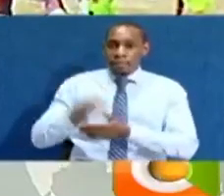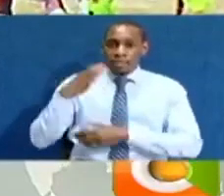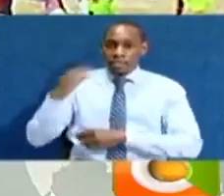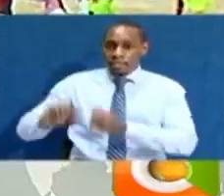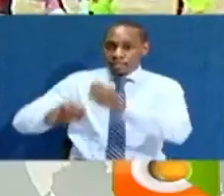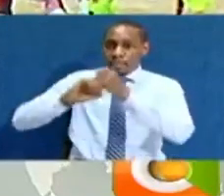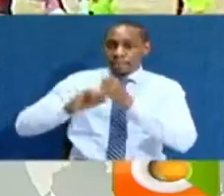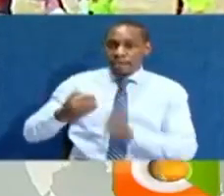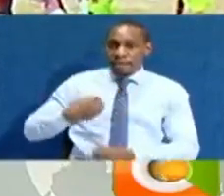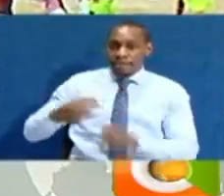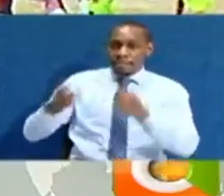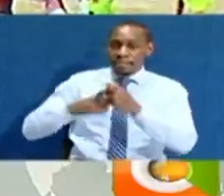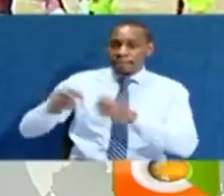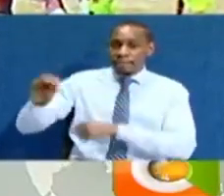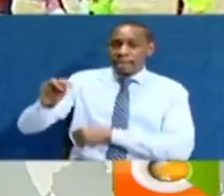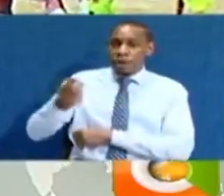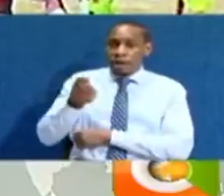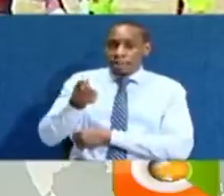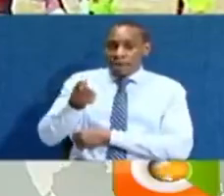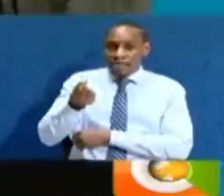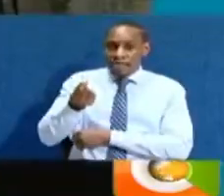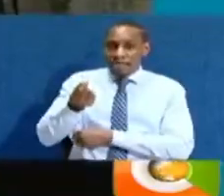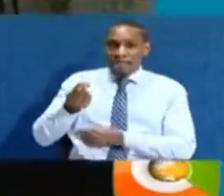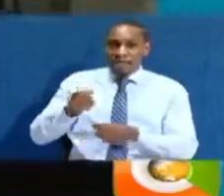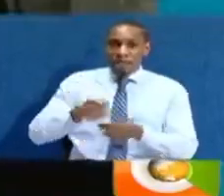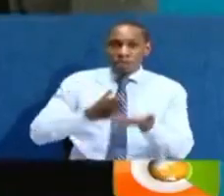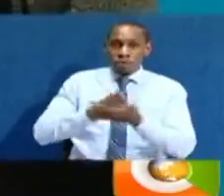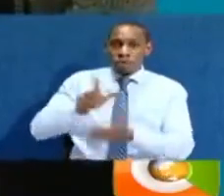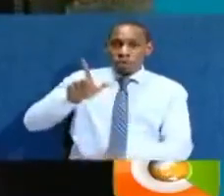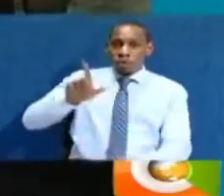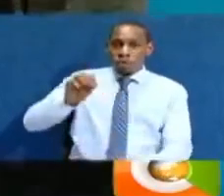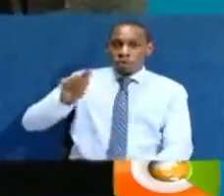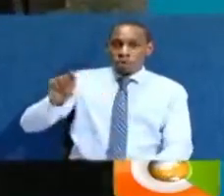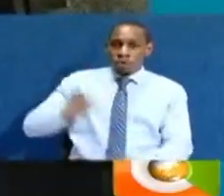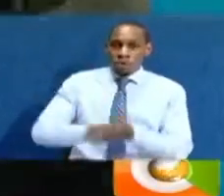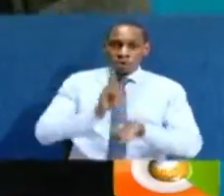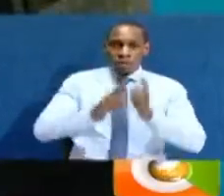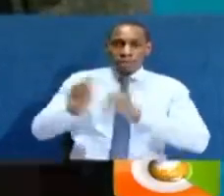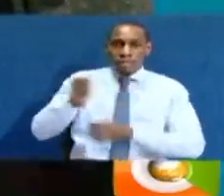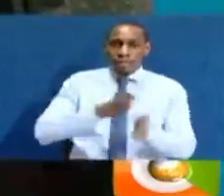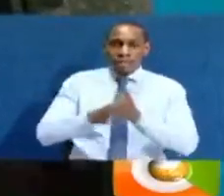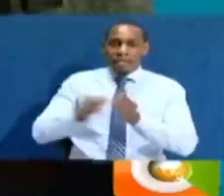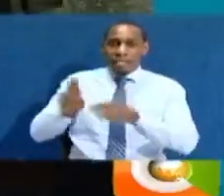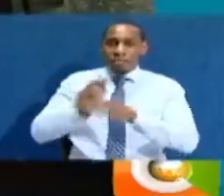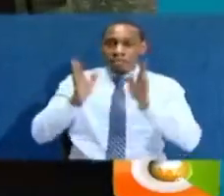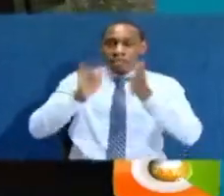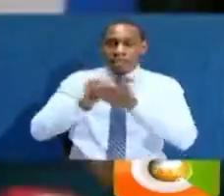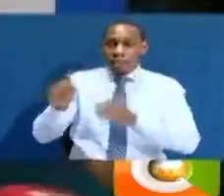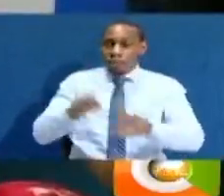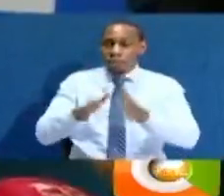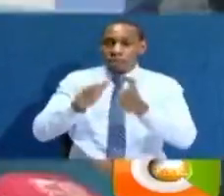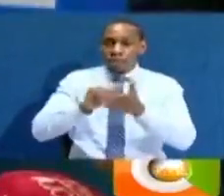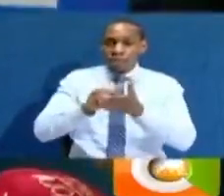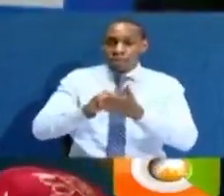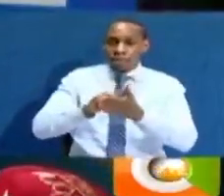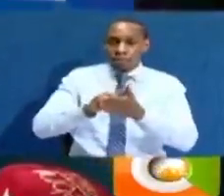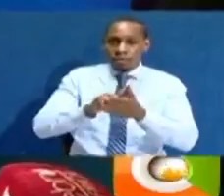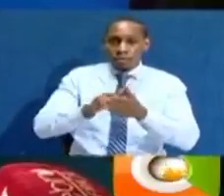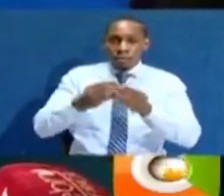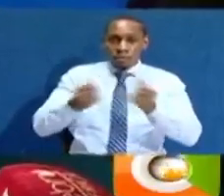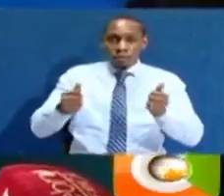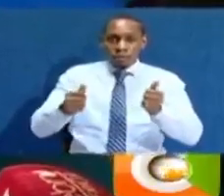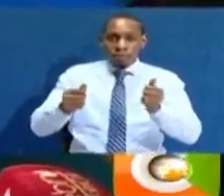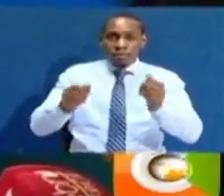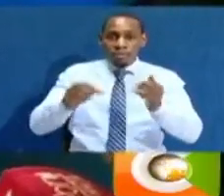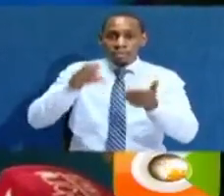received a sponsorship of 7 million Kenya shillings from Lotto, with Athletics Kenya planning to use the event as an opportunity to chart the path to